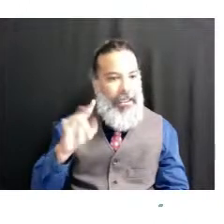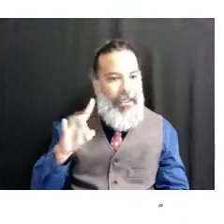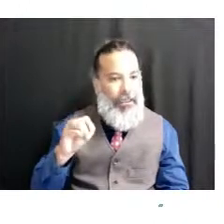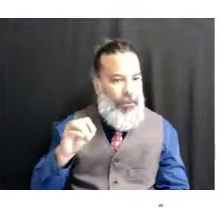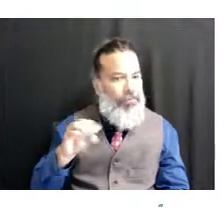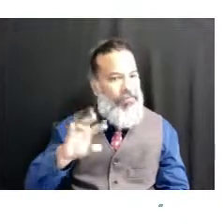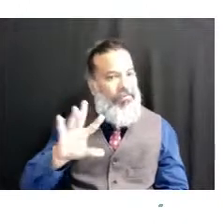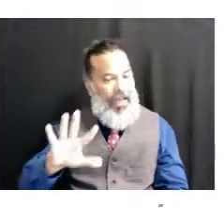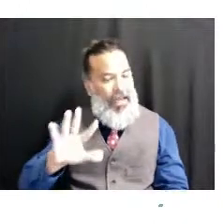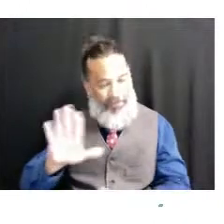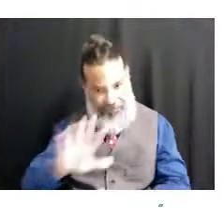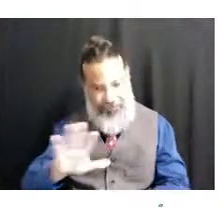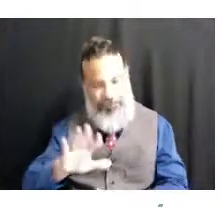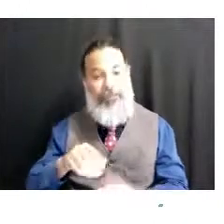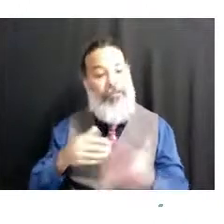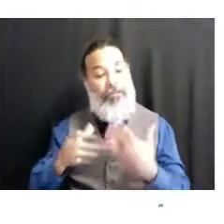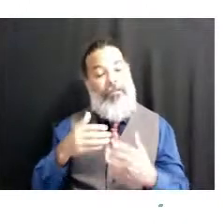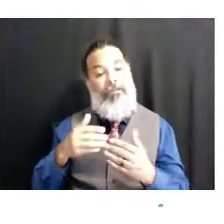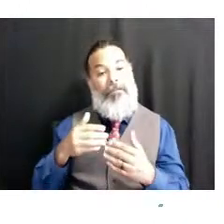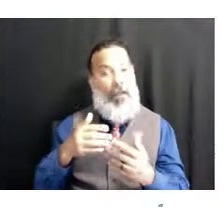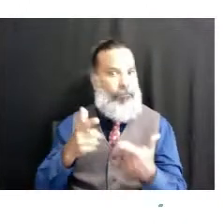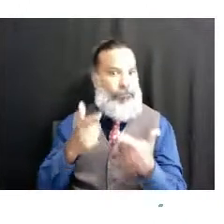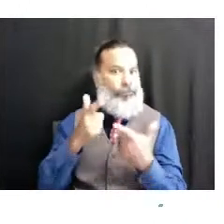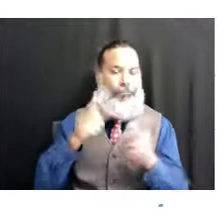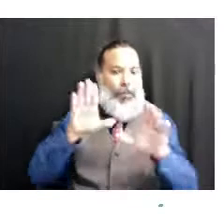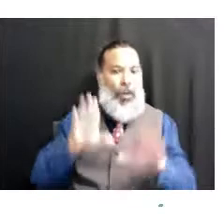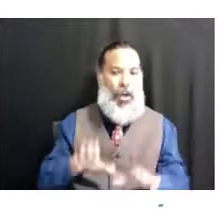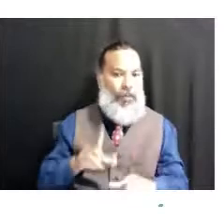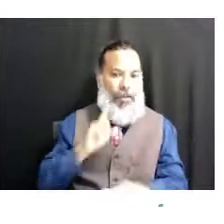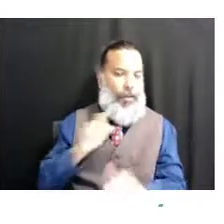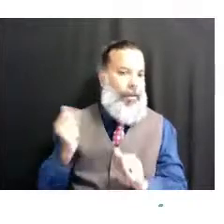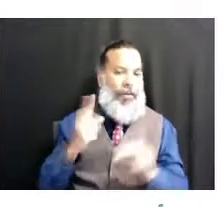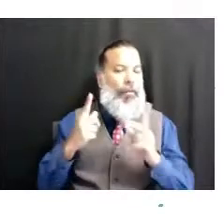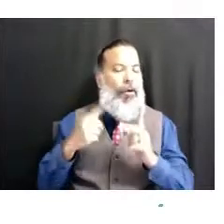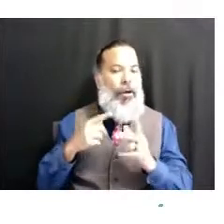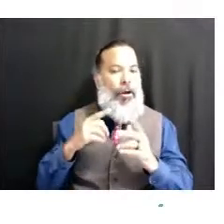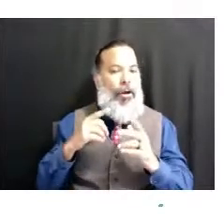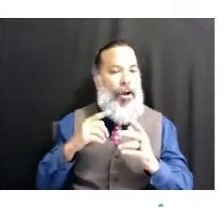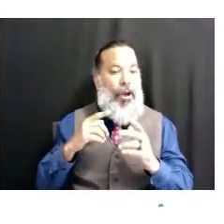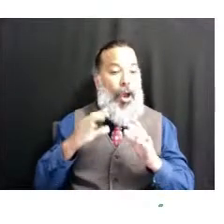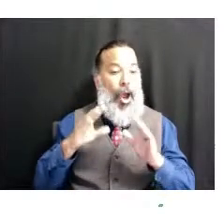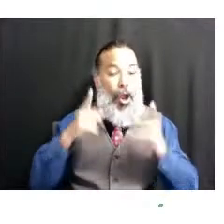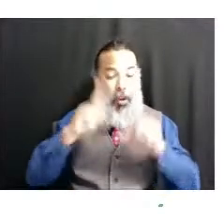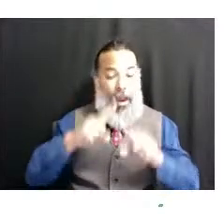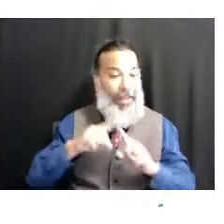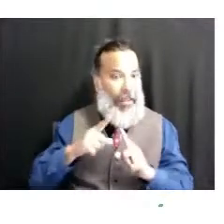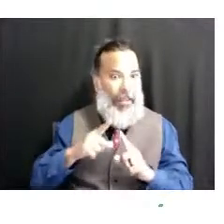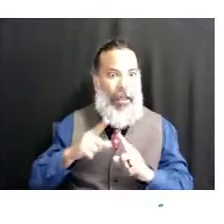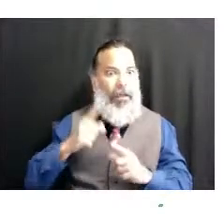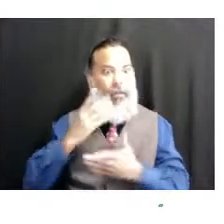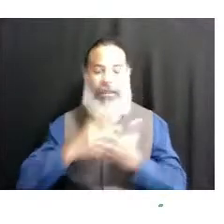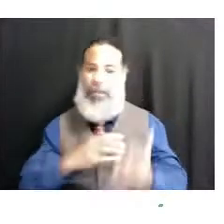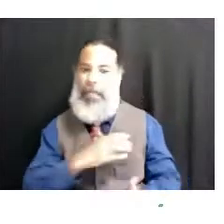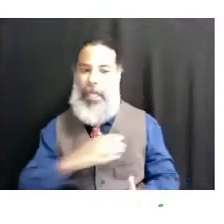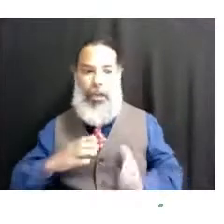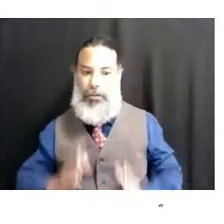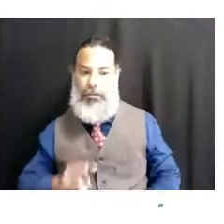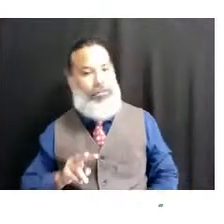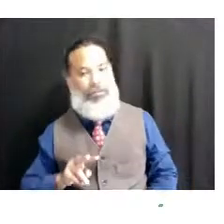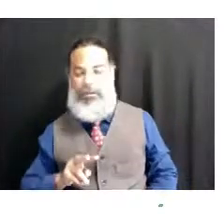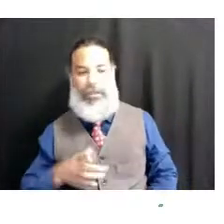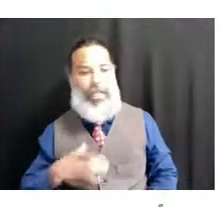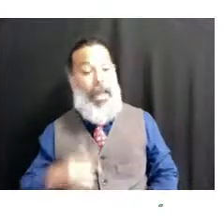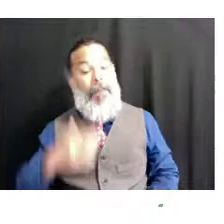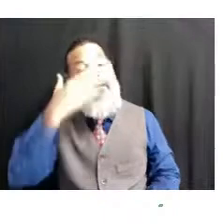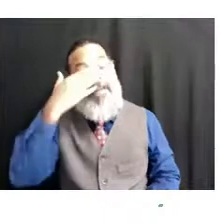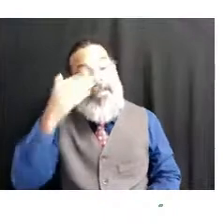It's terrific. I think everyone would agree. It was too terrific for some of the congressmen. They